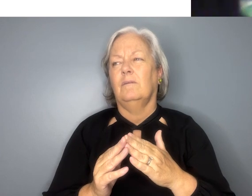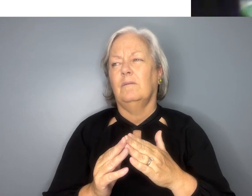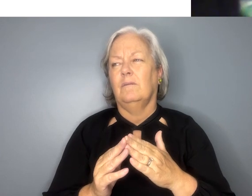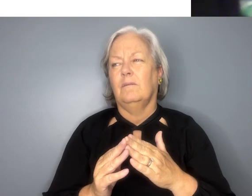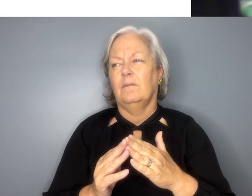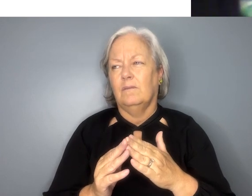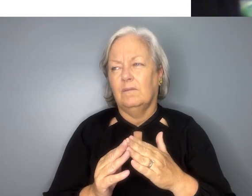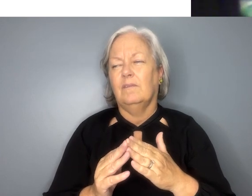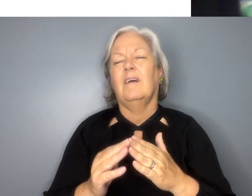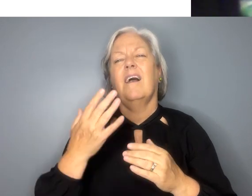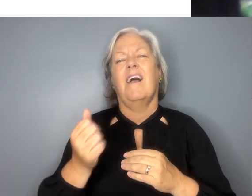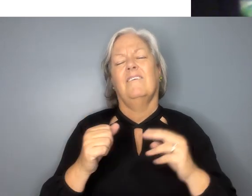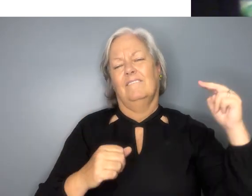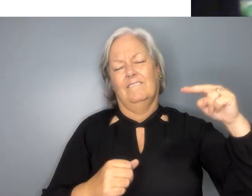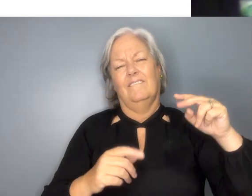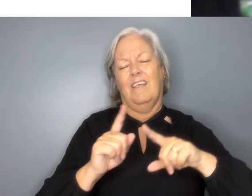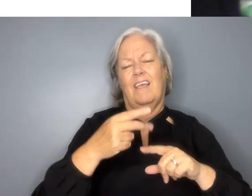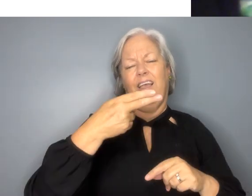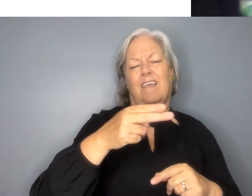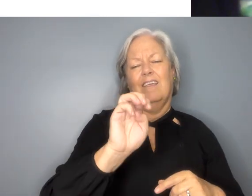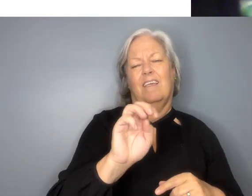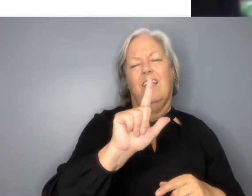portrayals of Helen Keller and